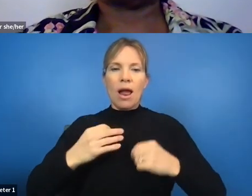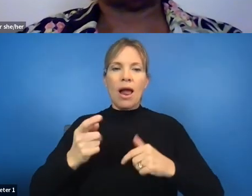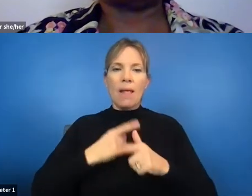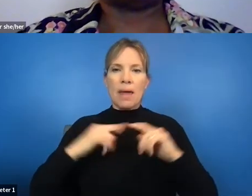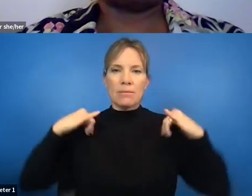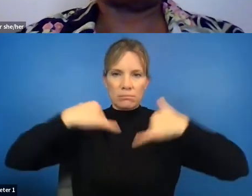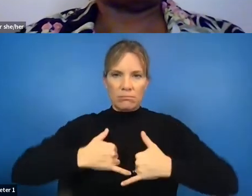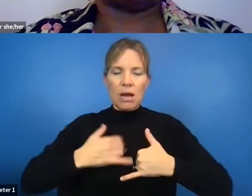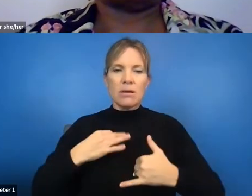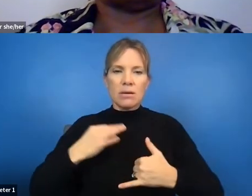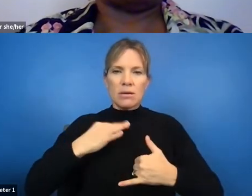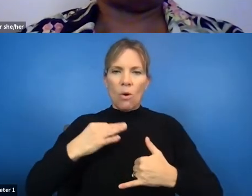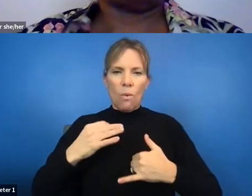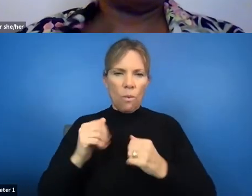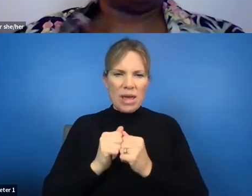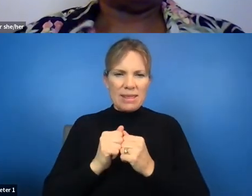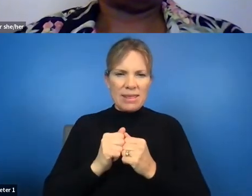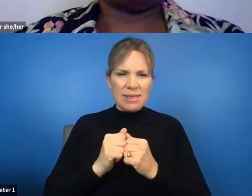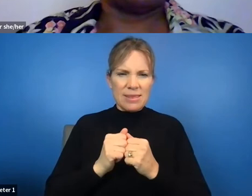a over top